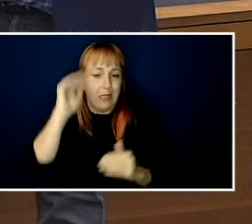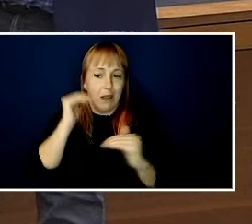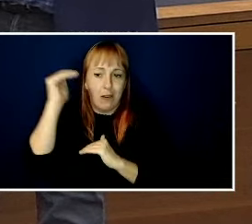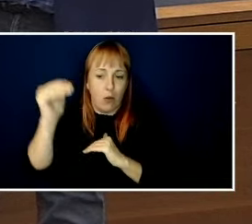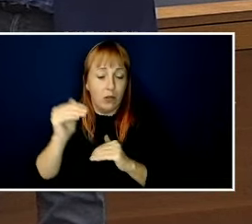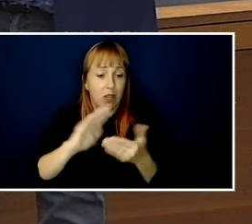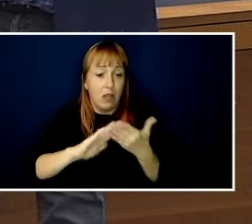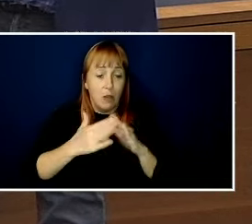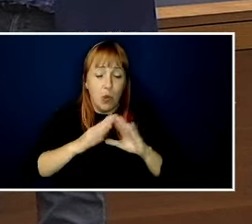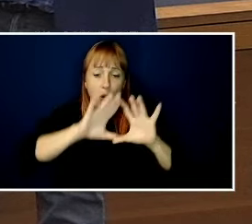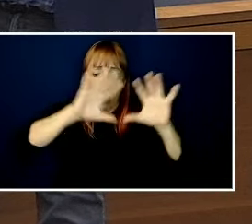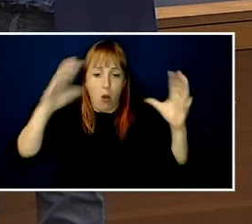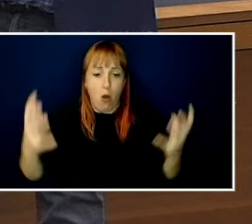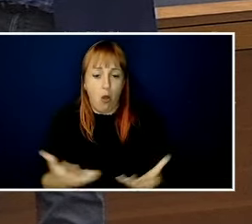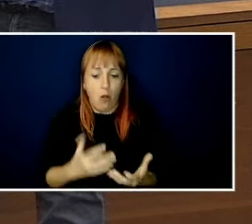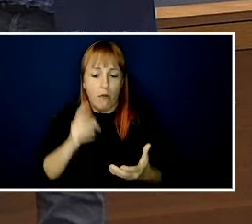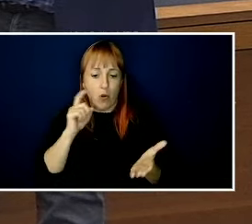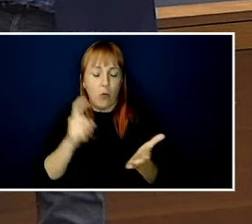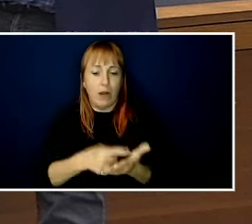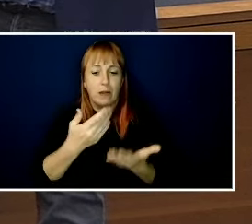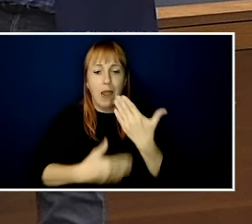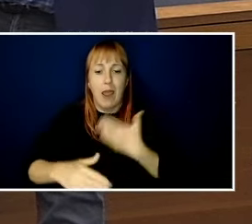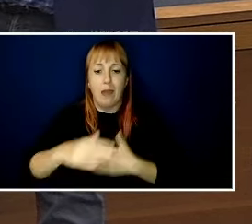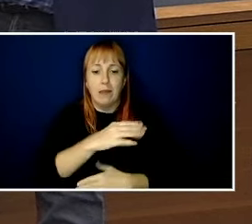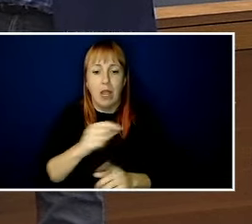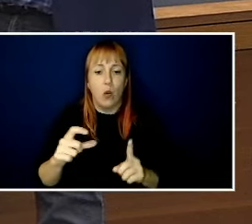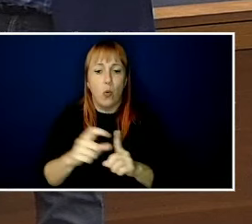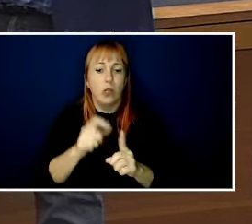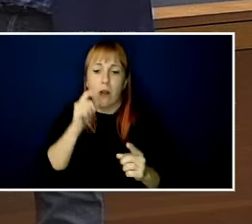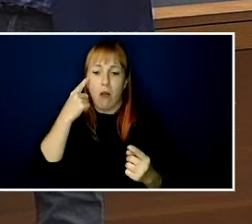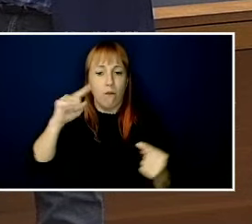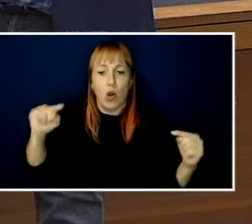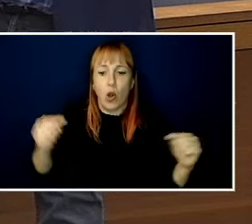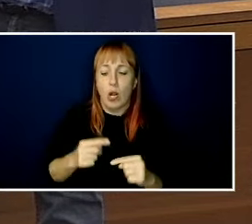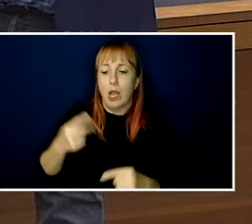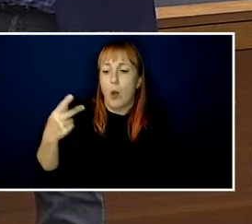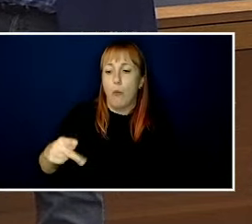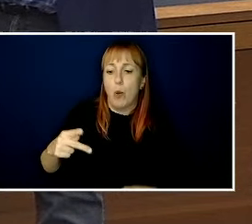overseas, recognize the Hands and Words Are Not for Hurting Project's Purple Hands